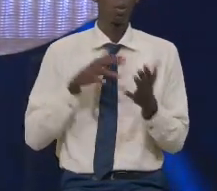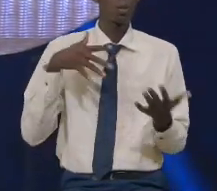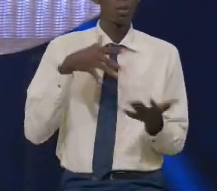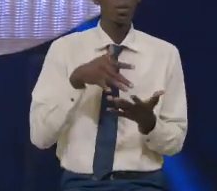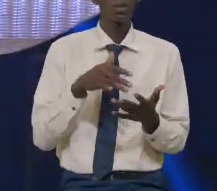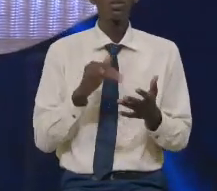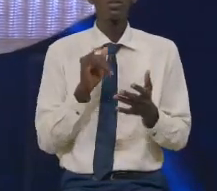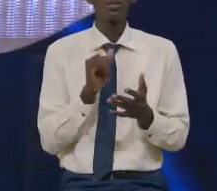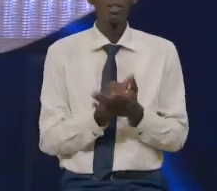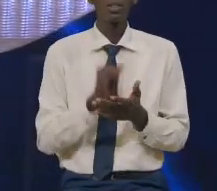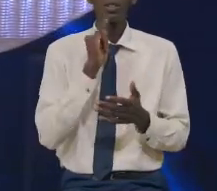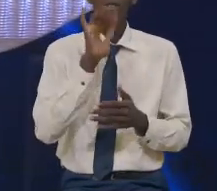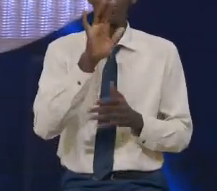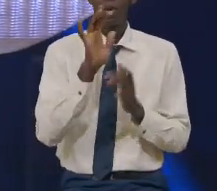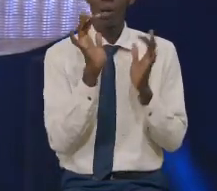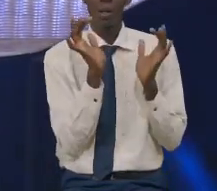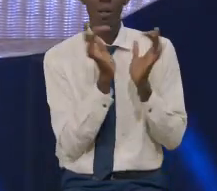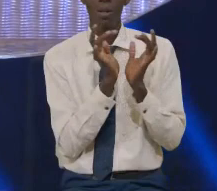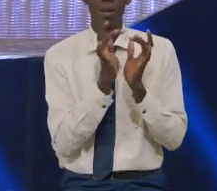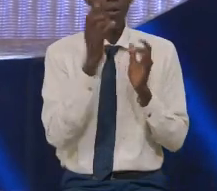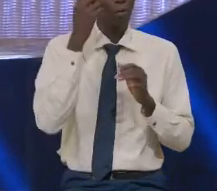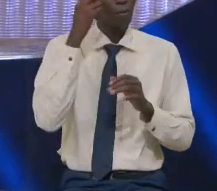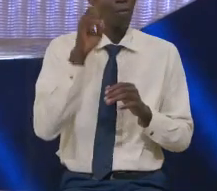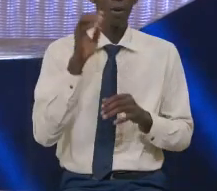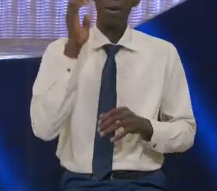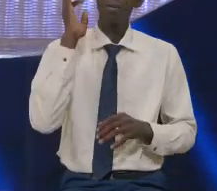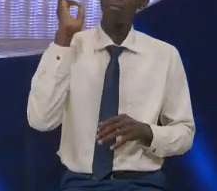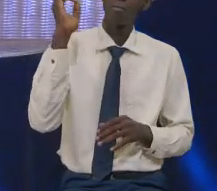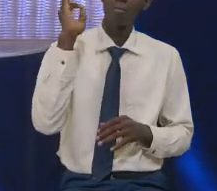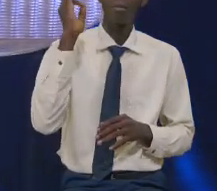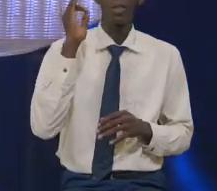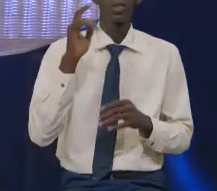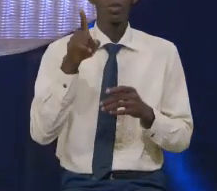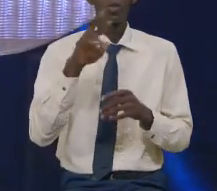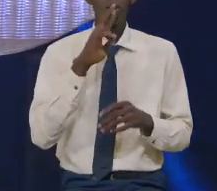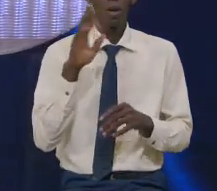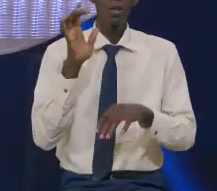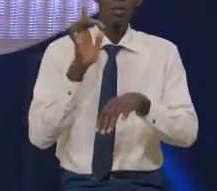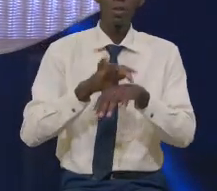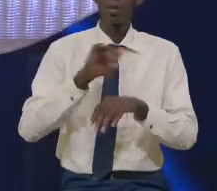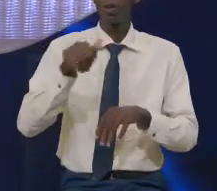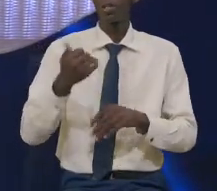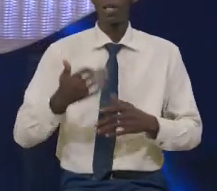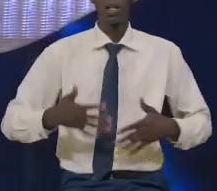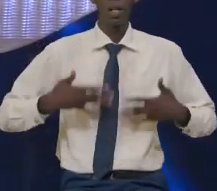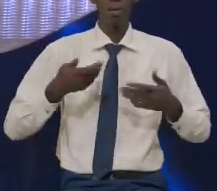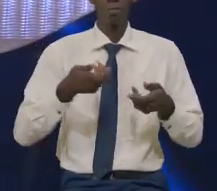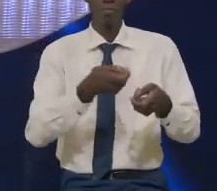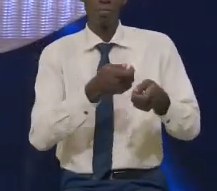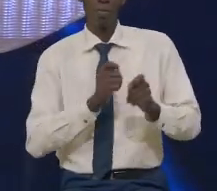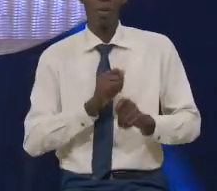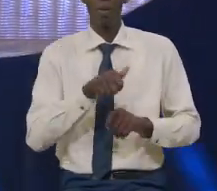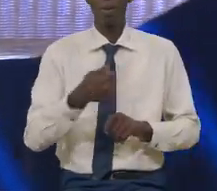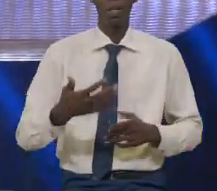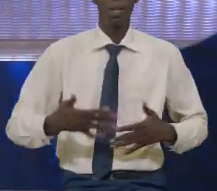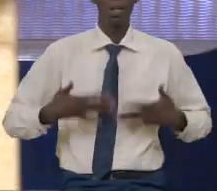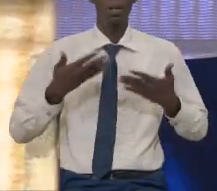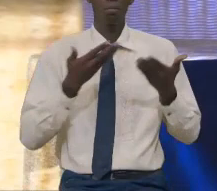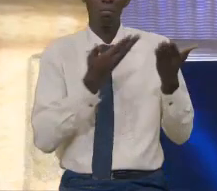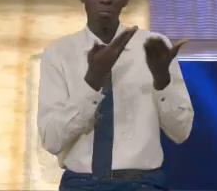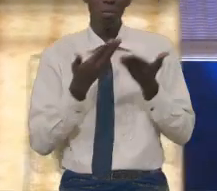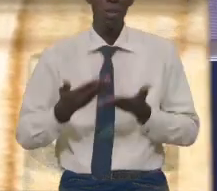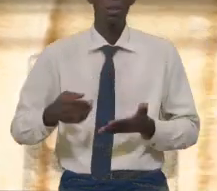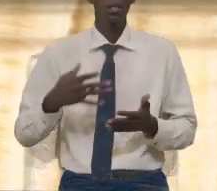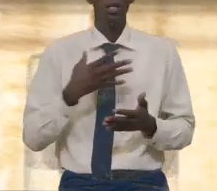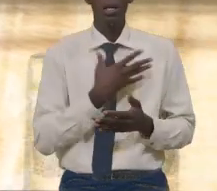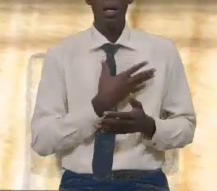for evangelism, that you are touching other lives, you are attracting other lives, and you are bringing them at the table of the